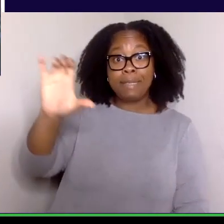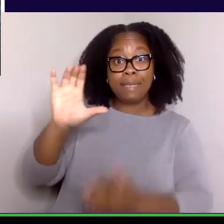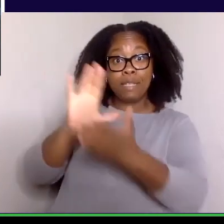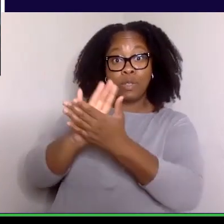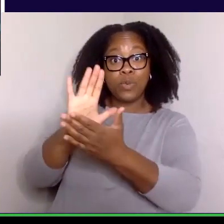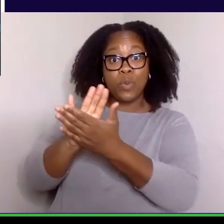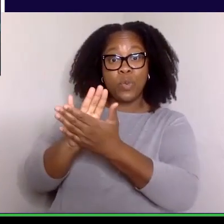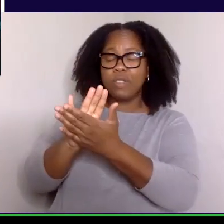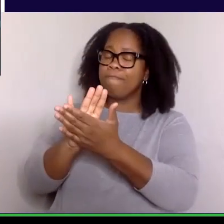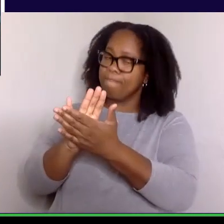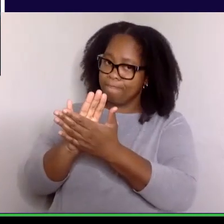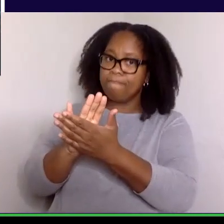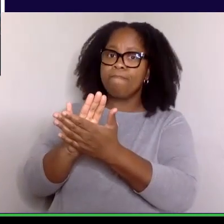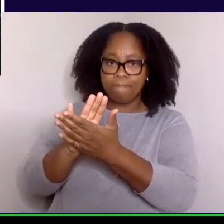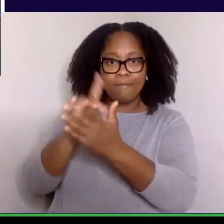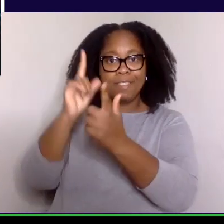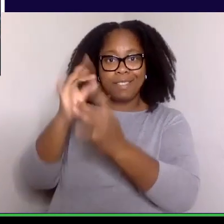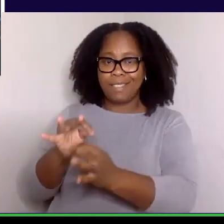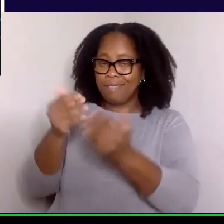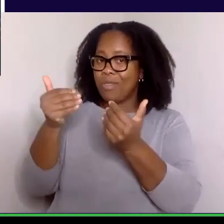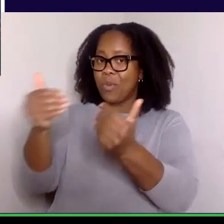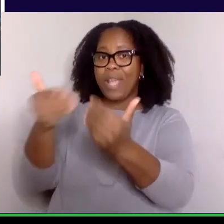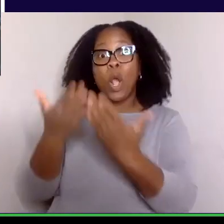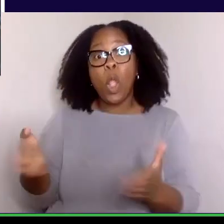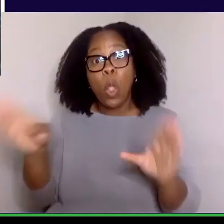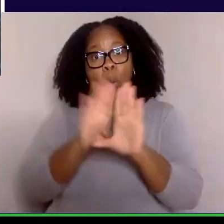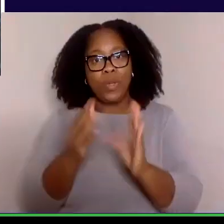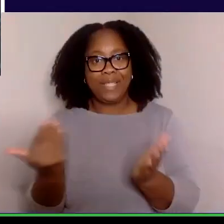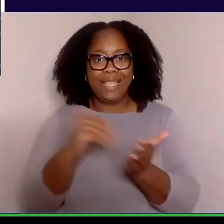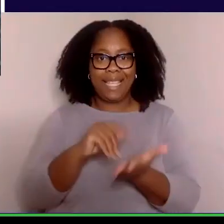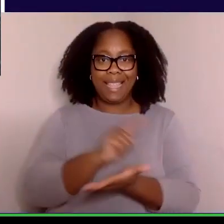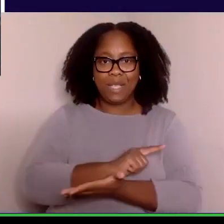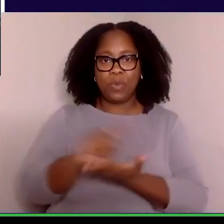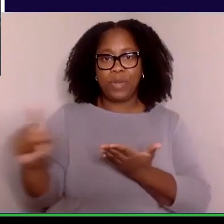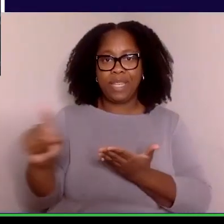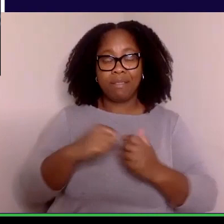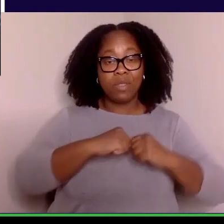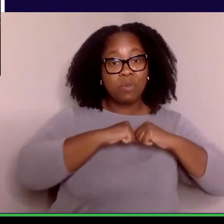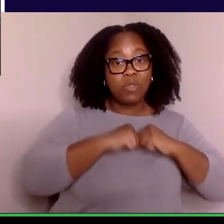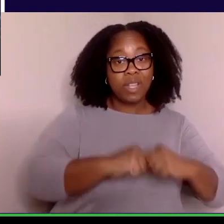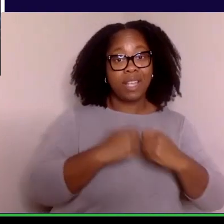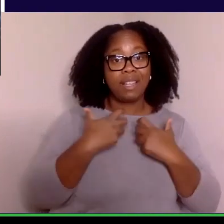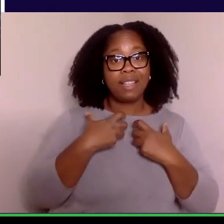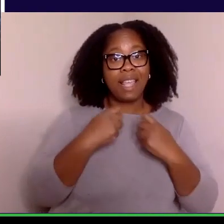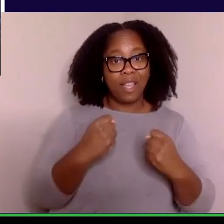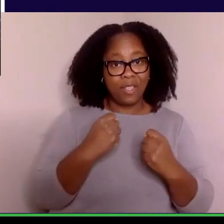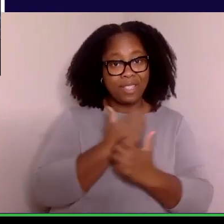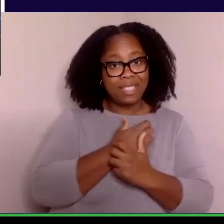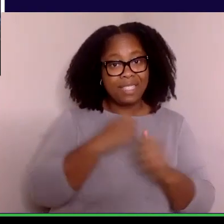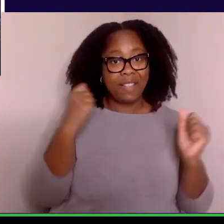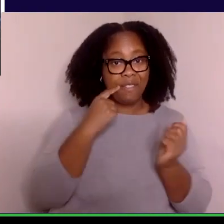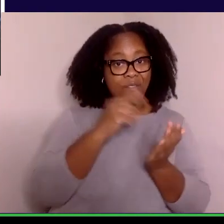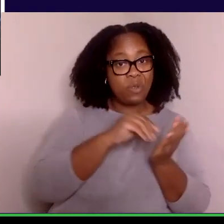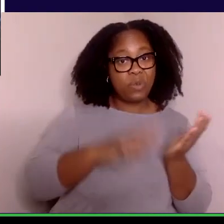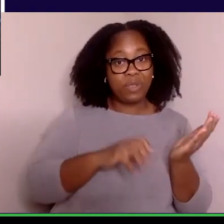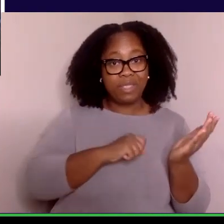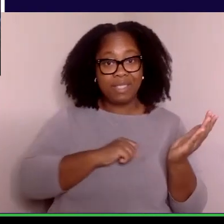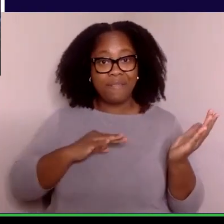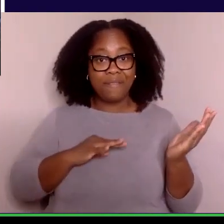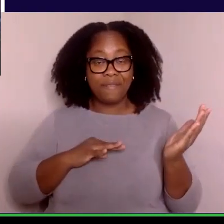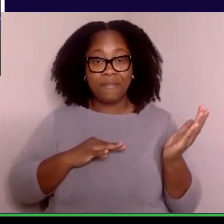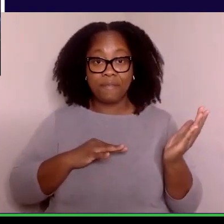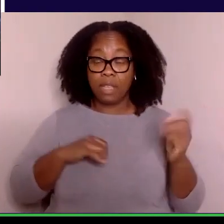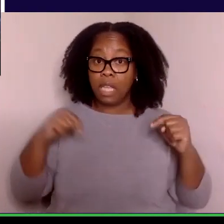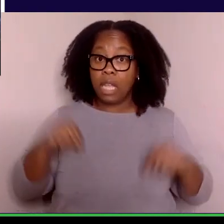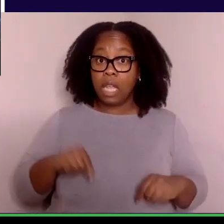the health and safety of students and staff. Here in LA, our schools have been spared the